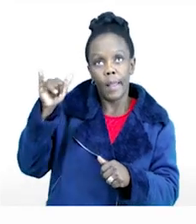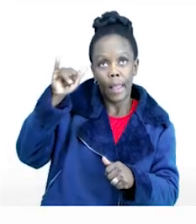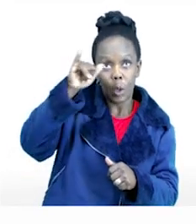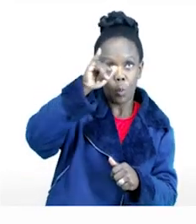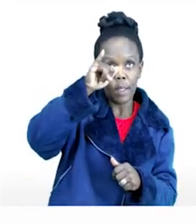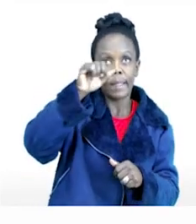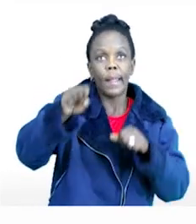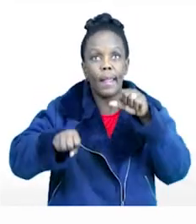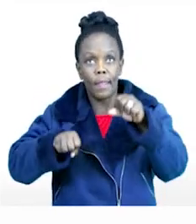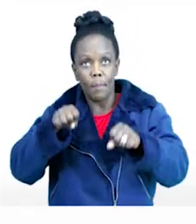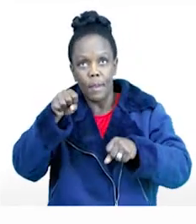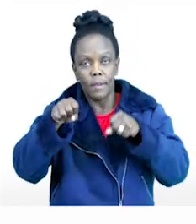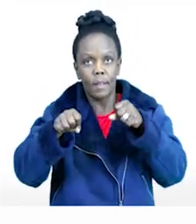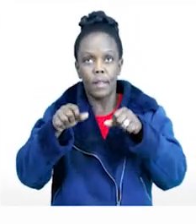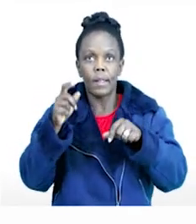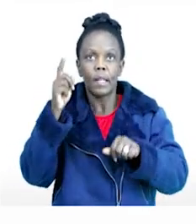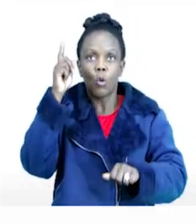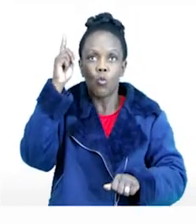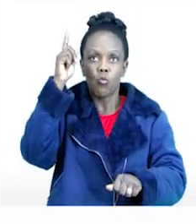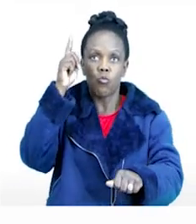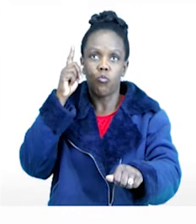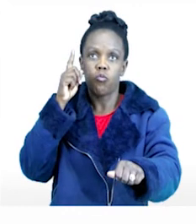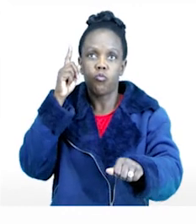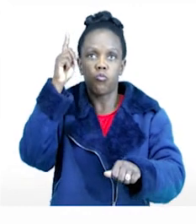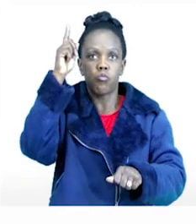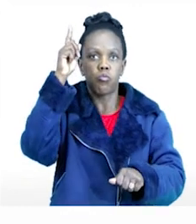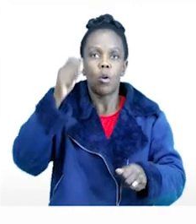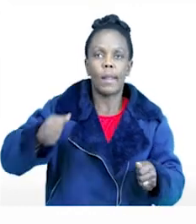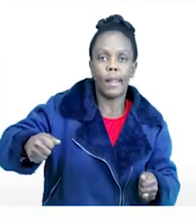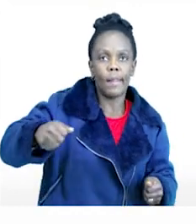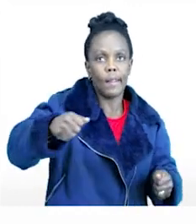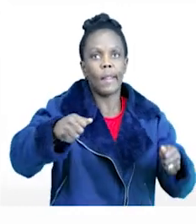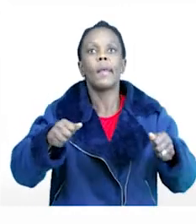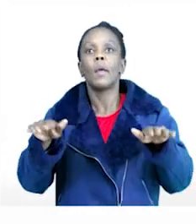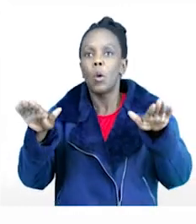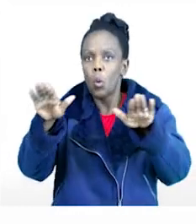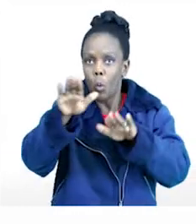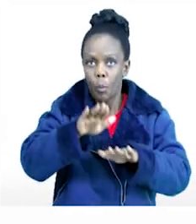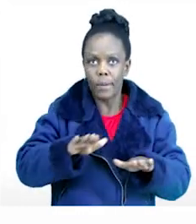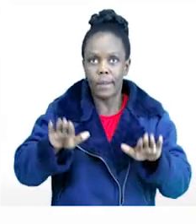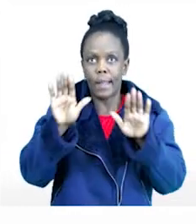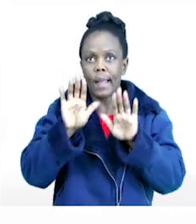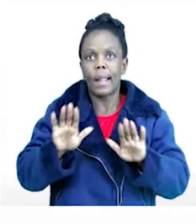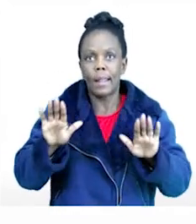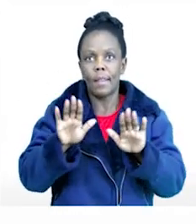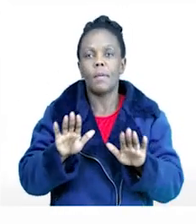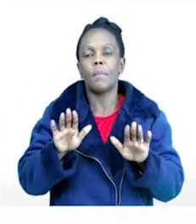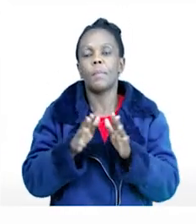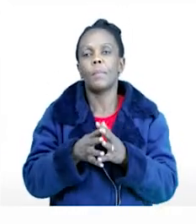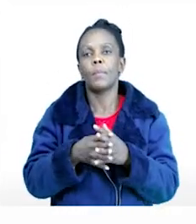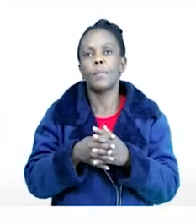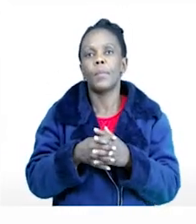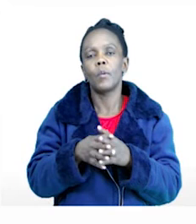the bicycle, the tractor, and the truck. Please make sure that when you color, you stay within